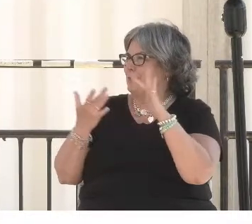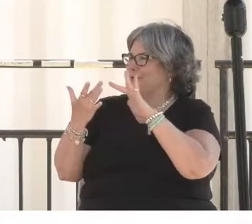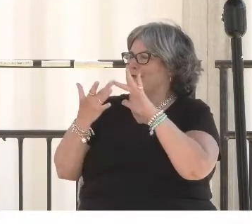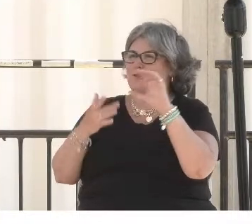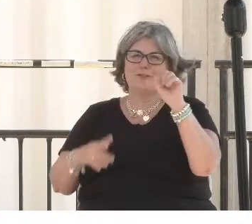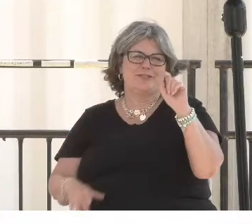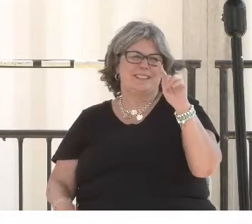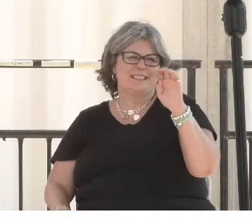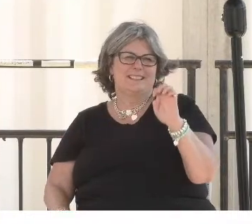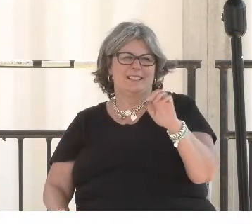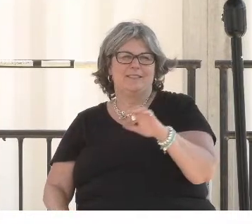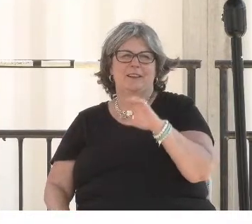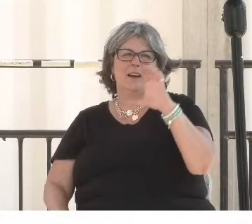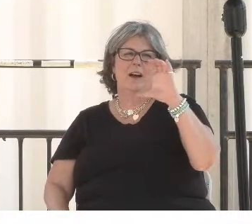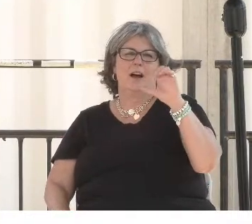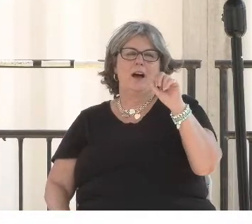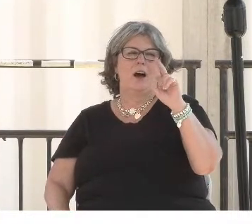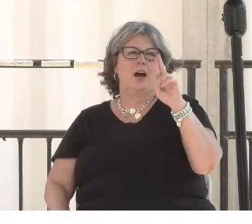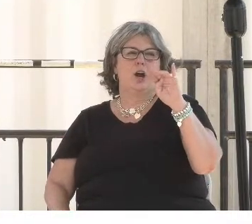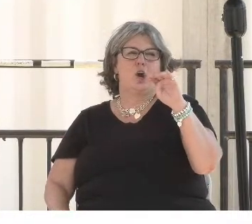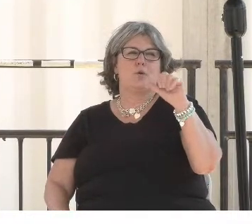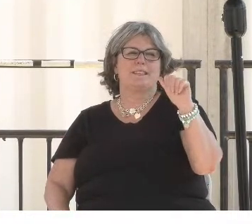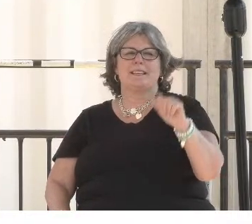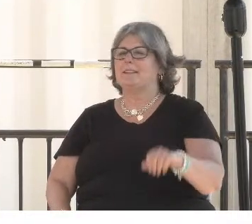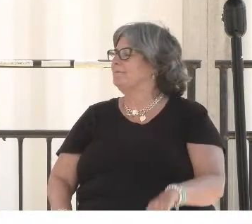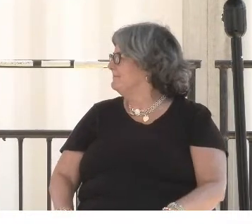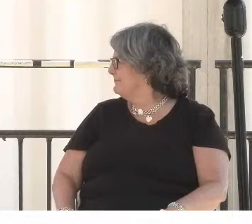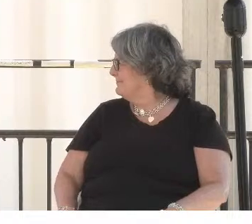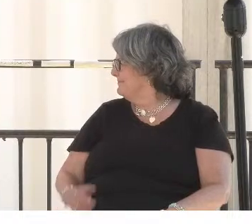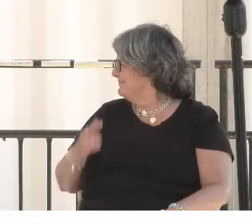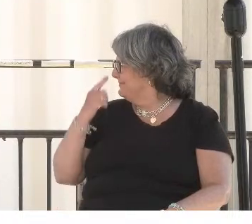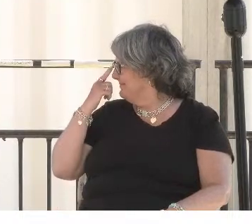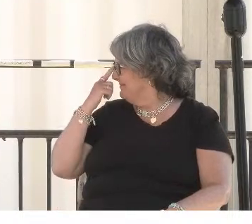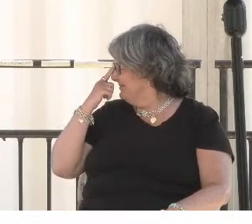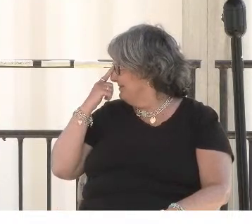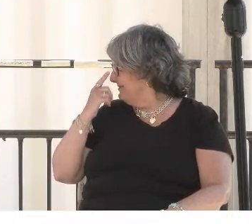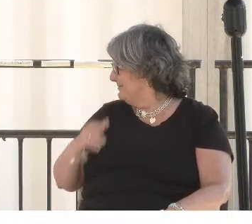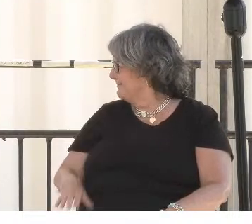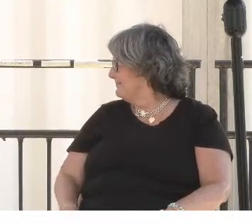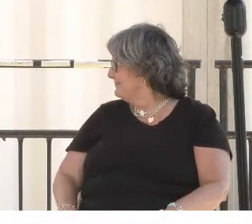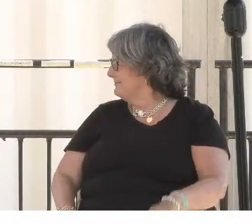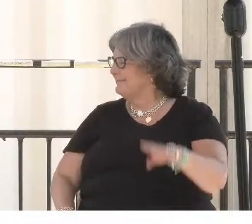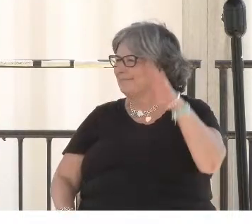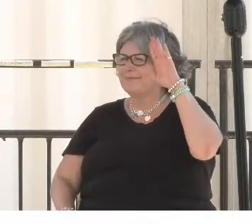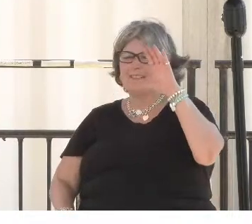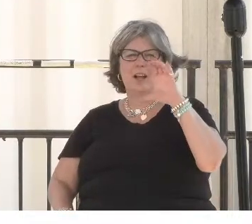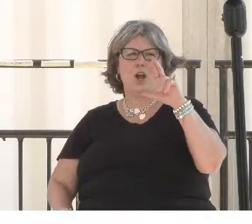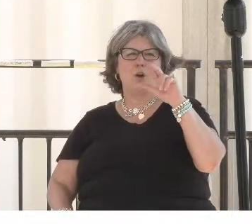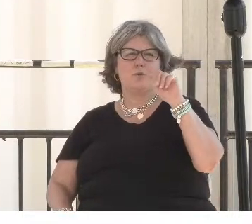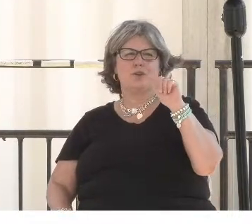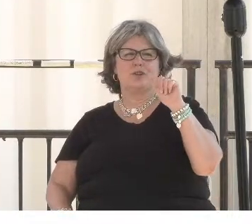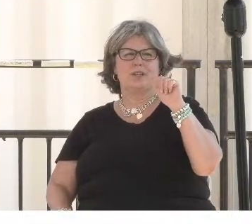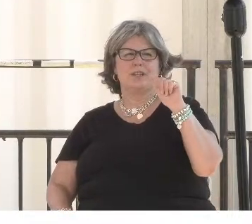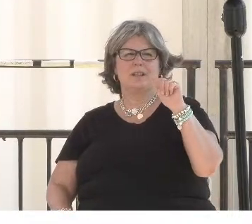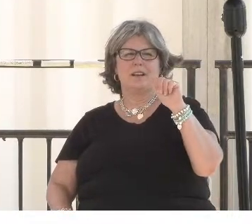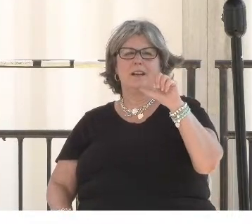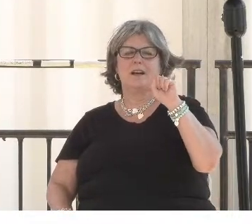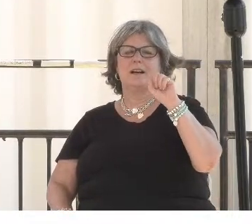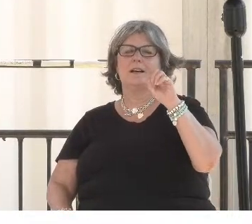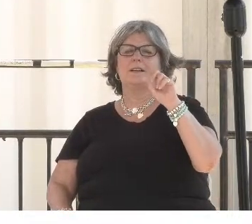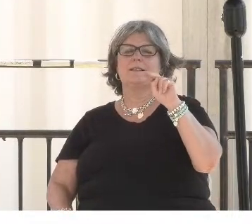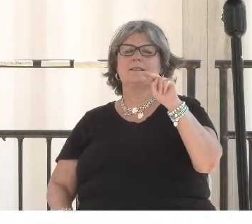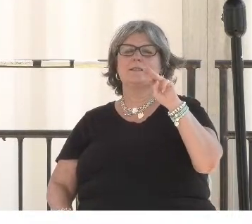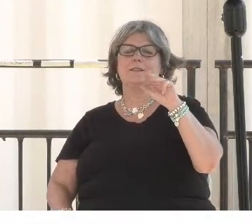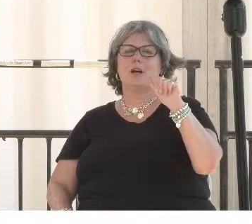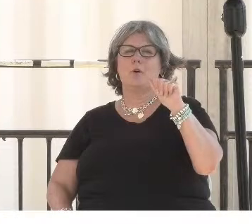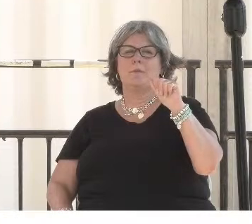Steve. Karissa, you work with Steve. Tell us about yourself. What's a day in your life? Sure. Hi, everyone. I'm Karissa Kruse. I run the Sonoma County